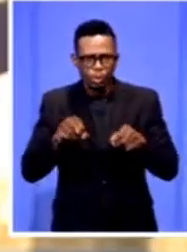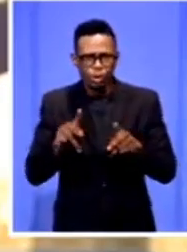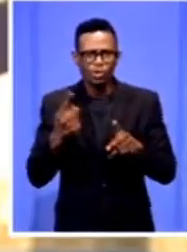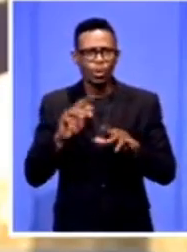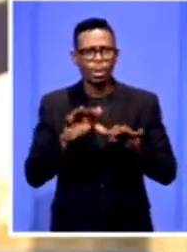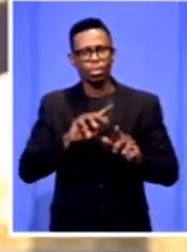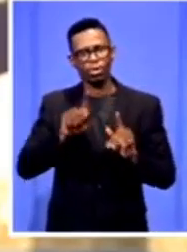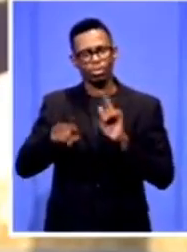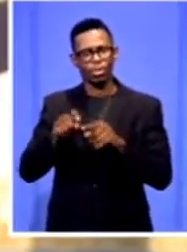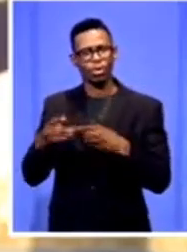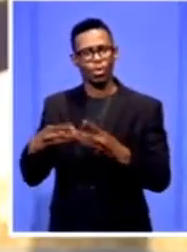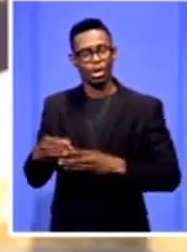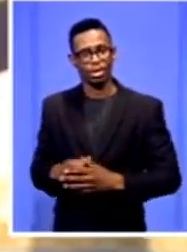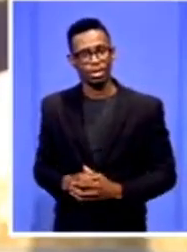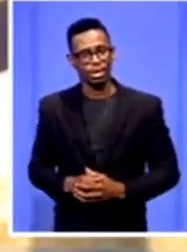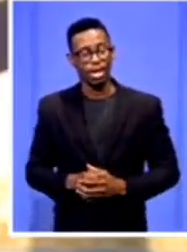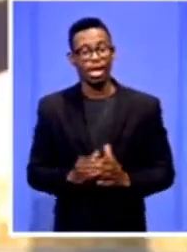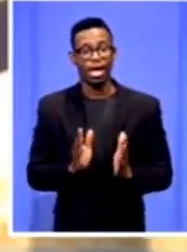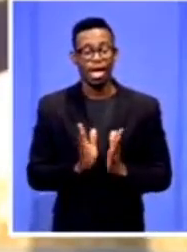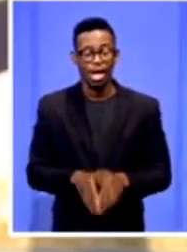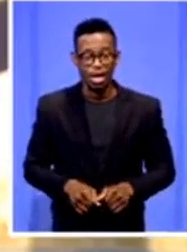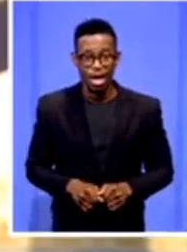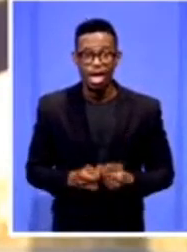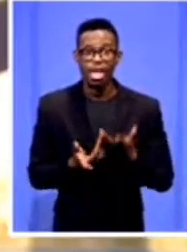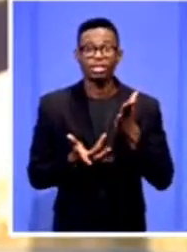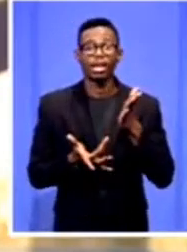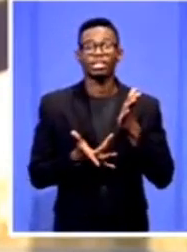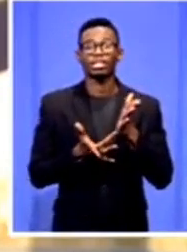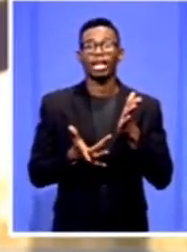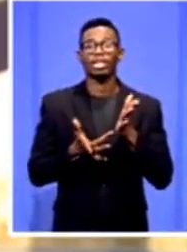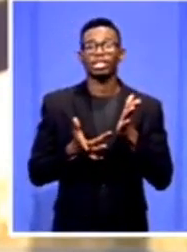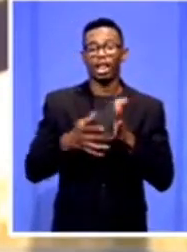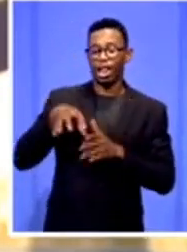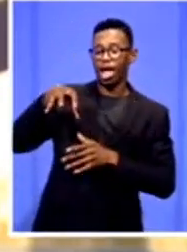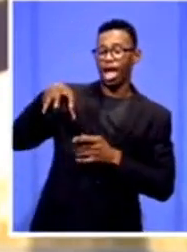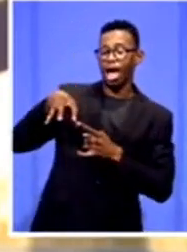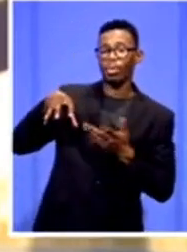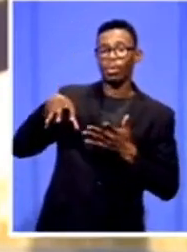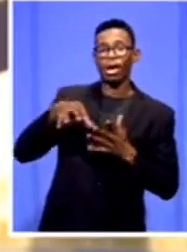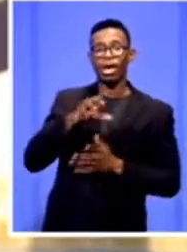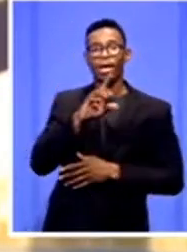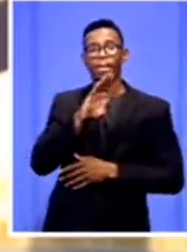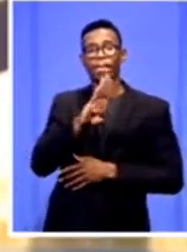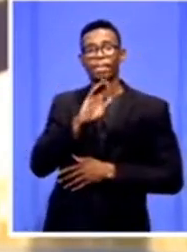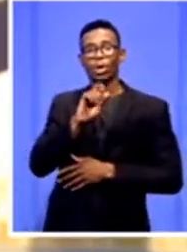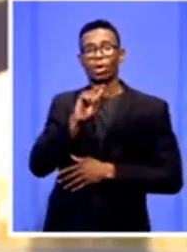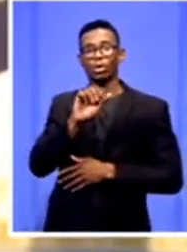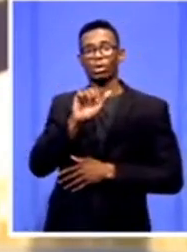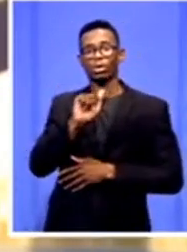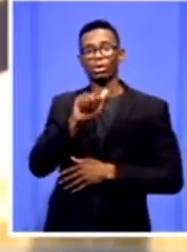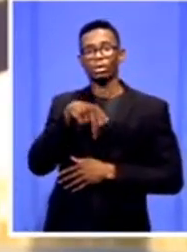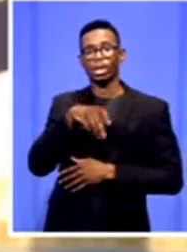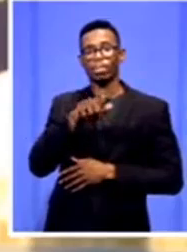the digital hub in the Botshabelo industrial park is now opened for